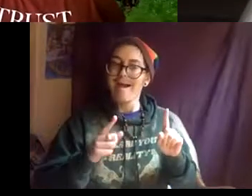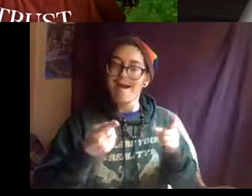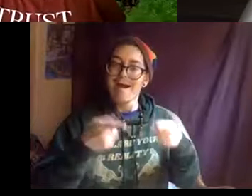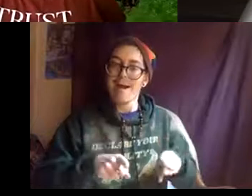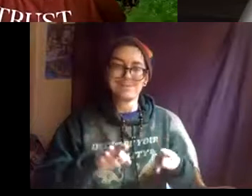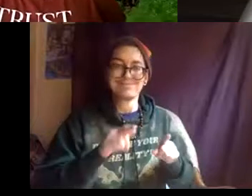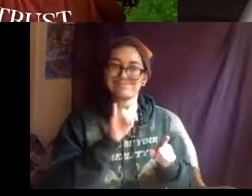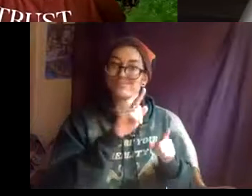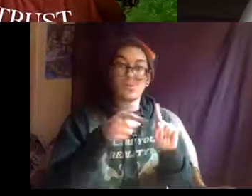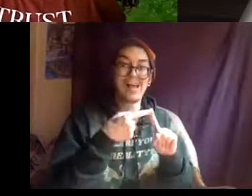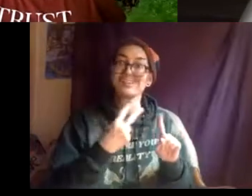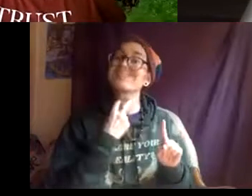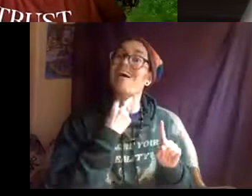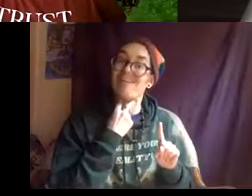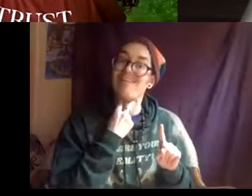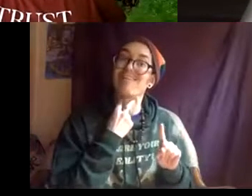decisions.